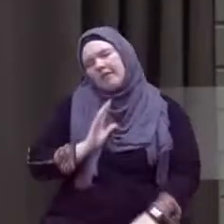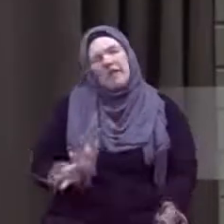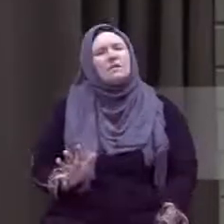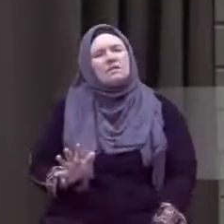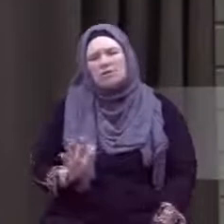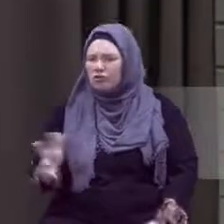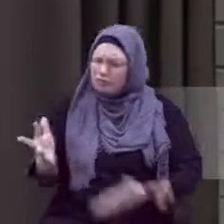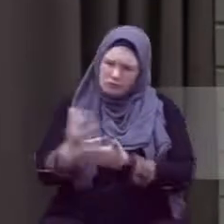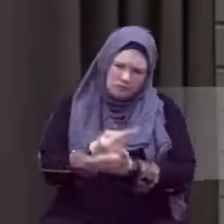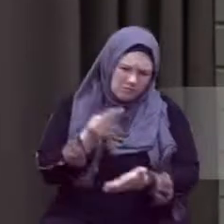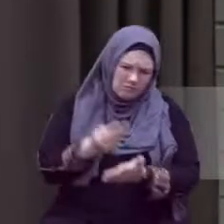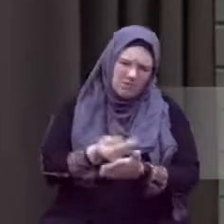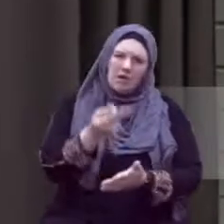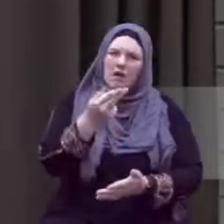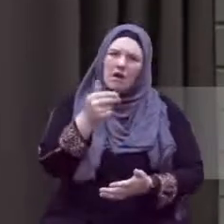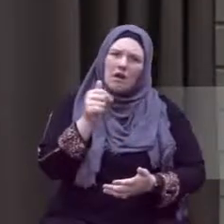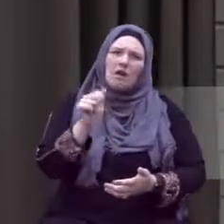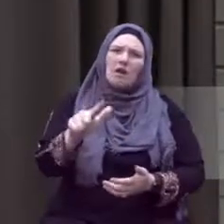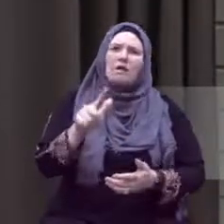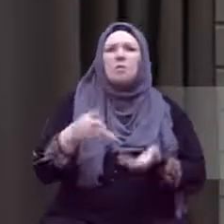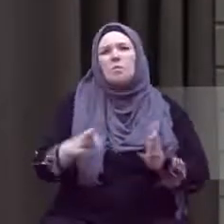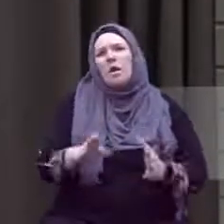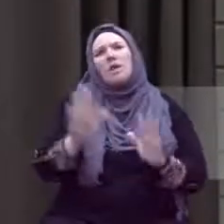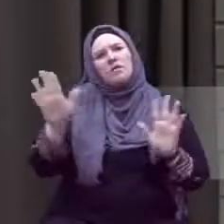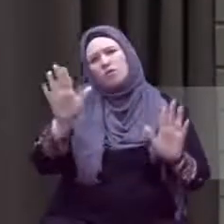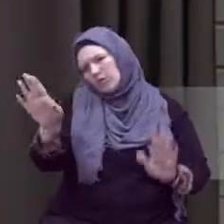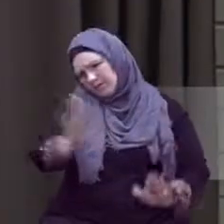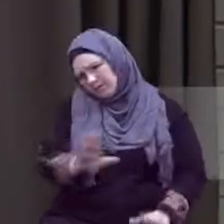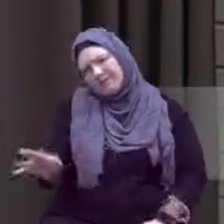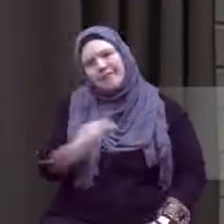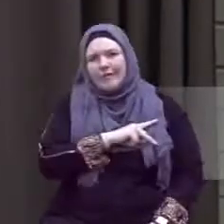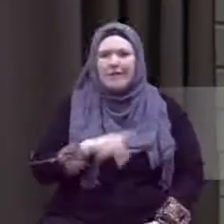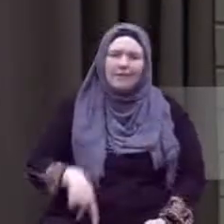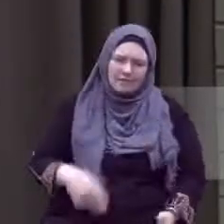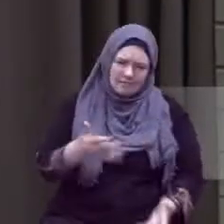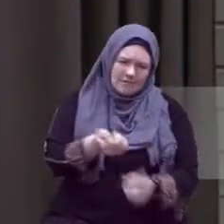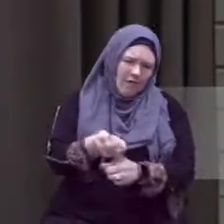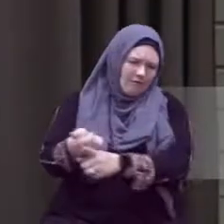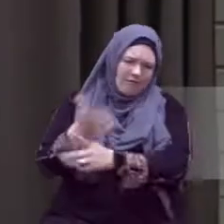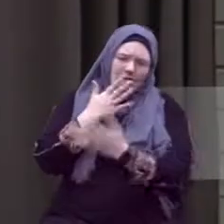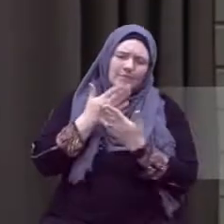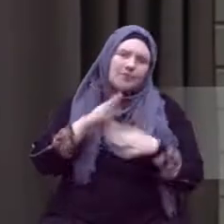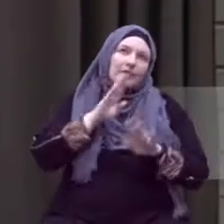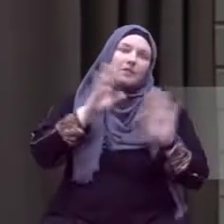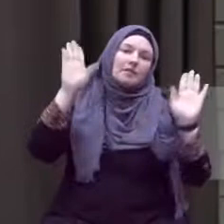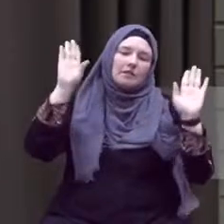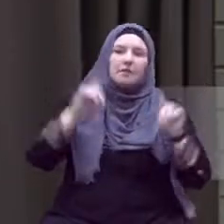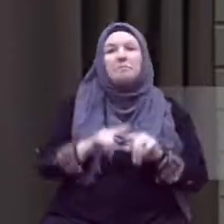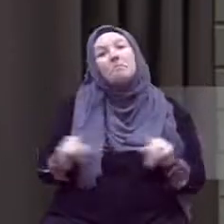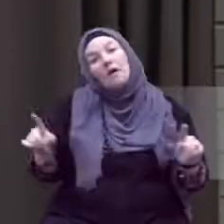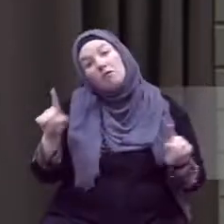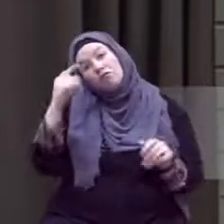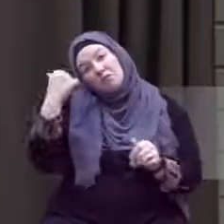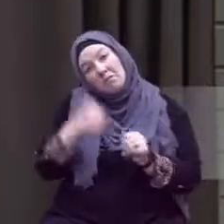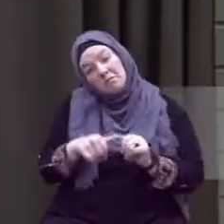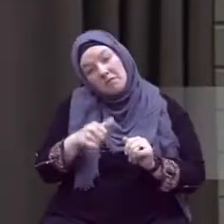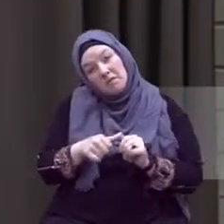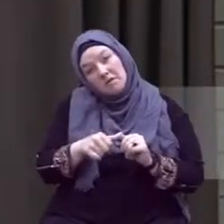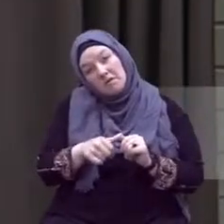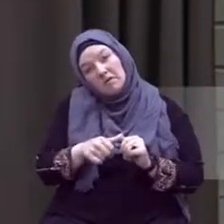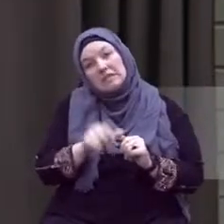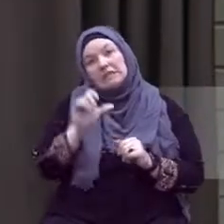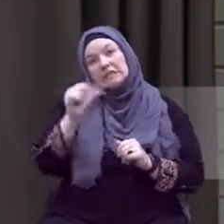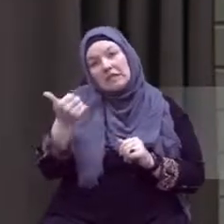Earn your living halal way, you are a king. Alhamdulillah. But mind you, tens